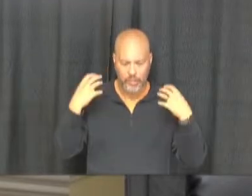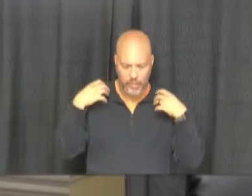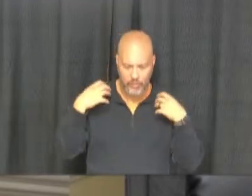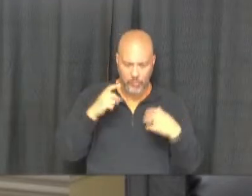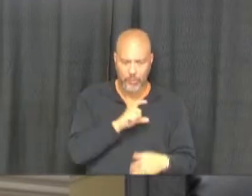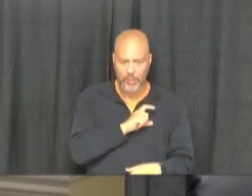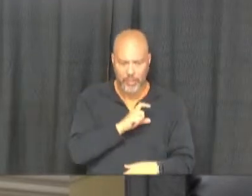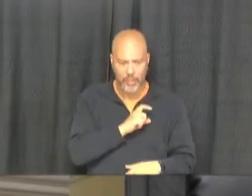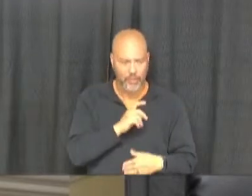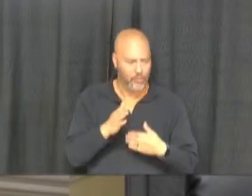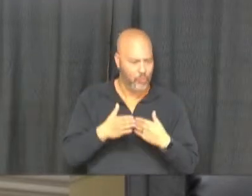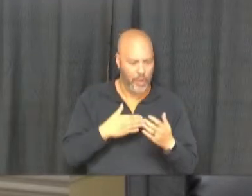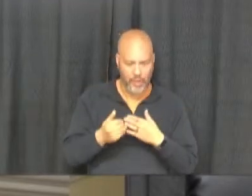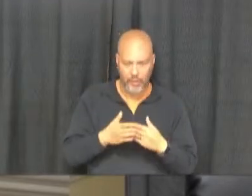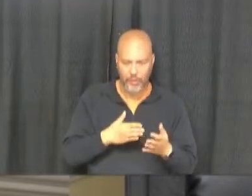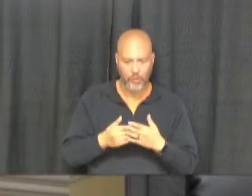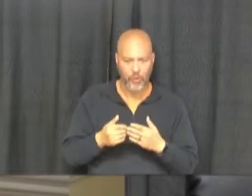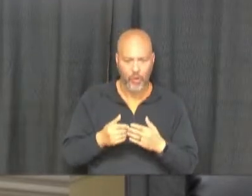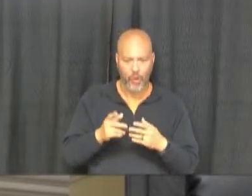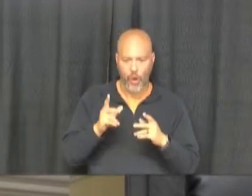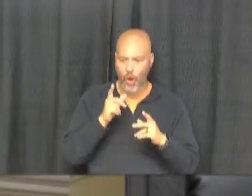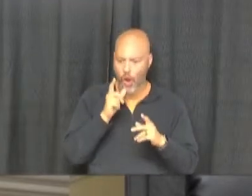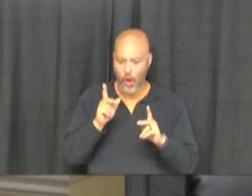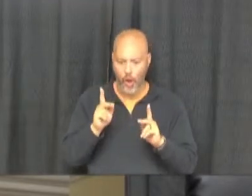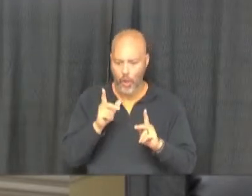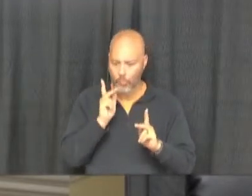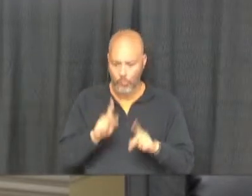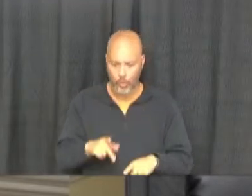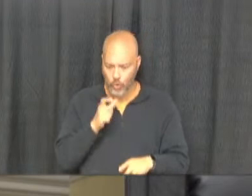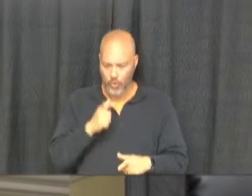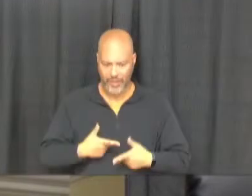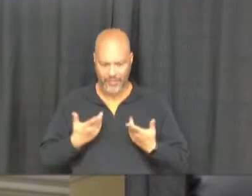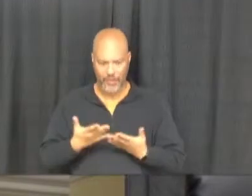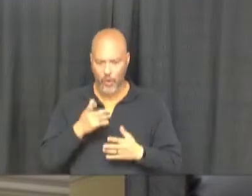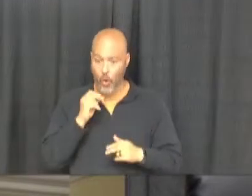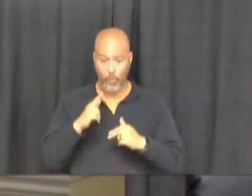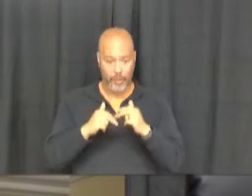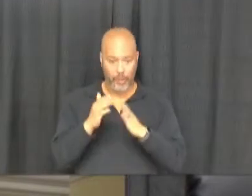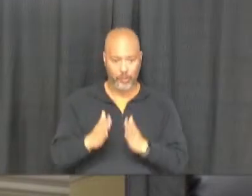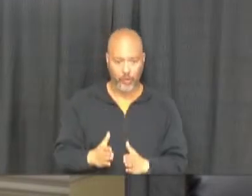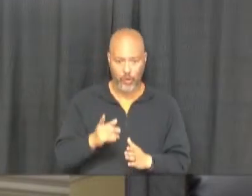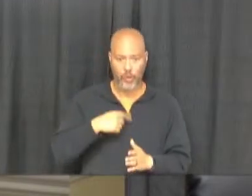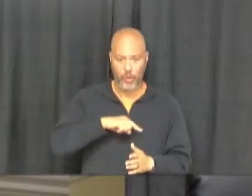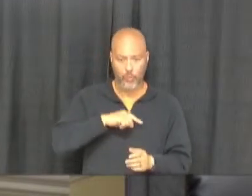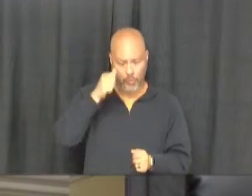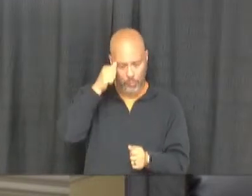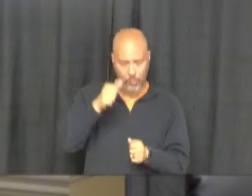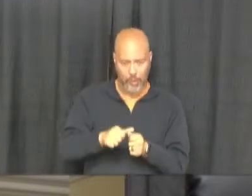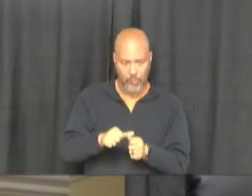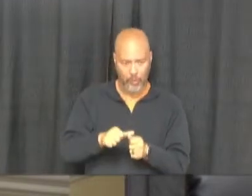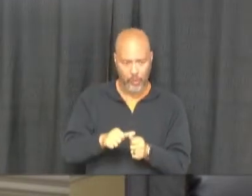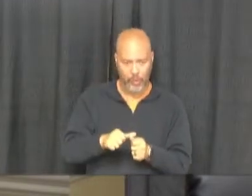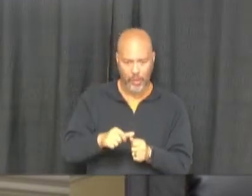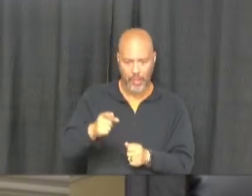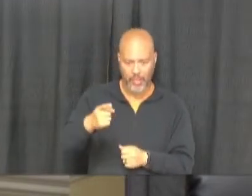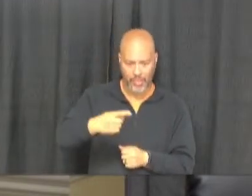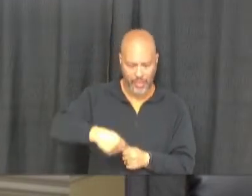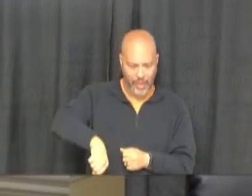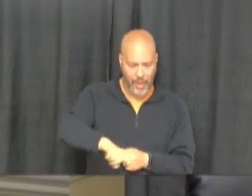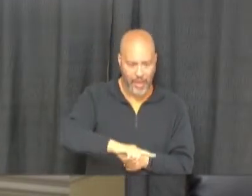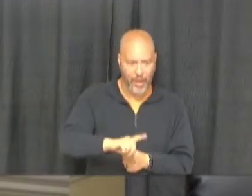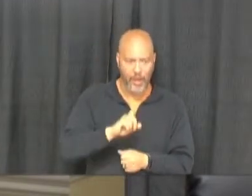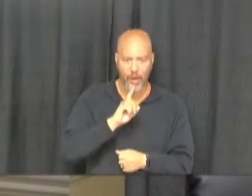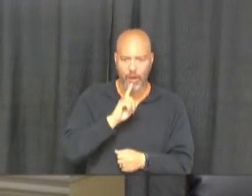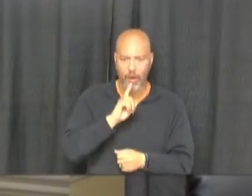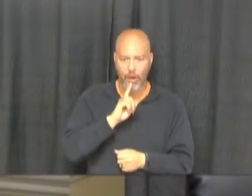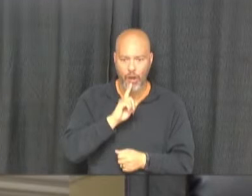police or it's a resident or a builder who is talking to us, that we remember that they pay our